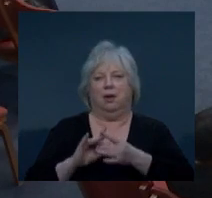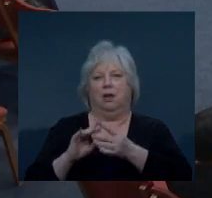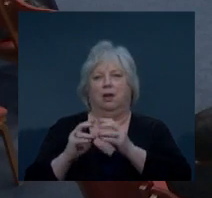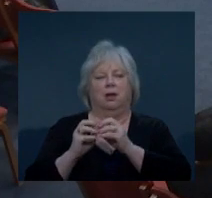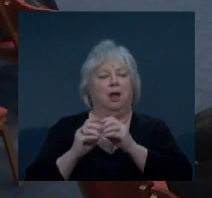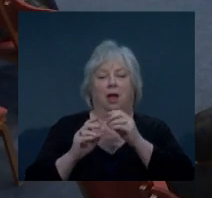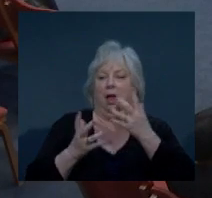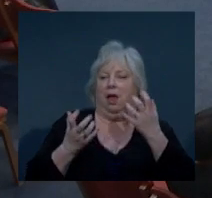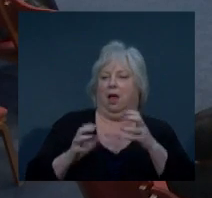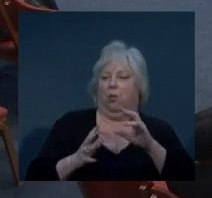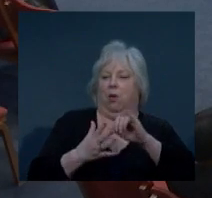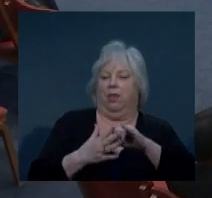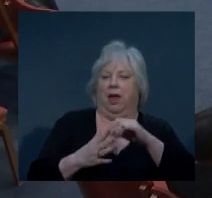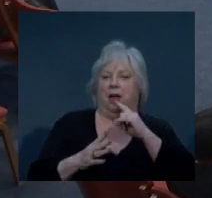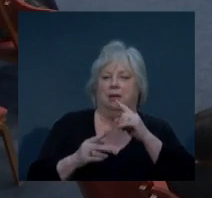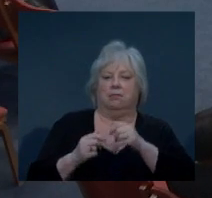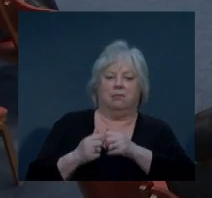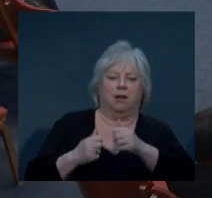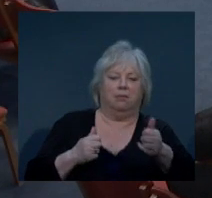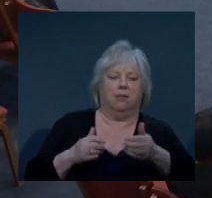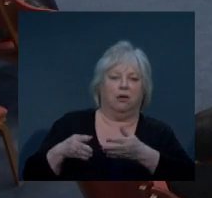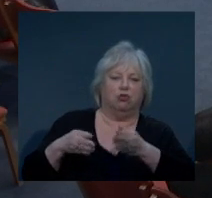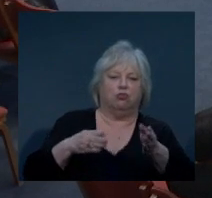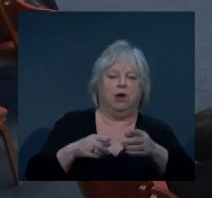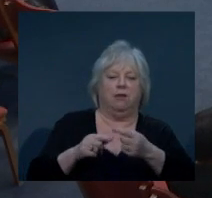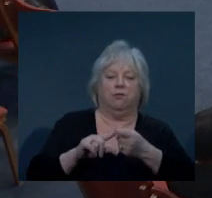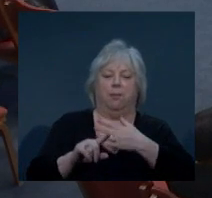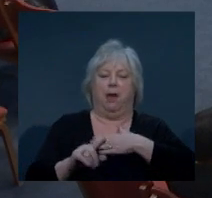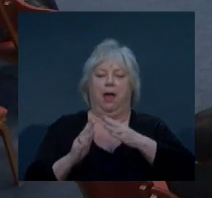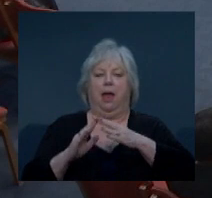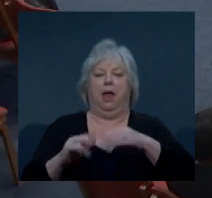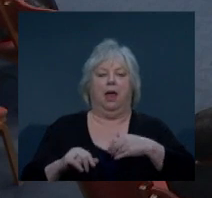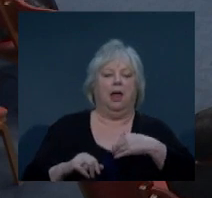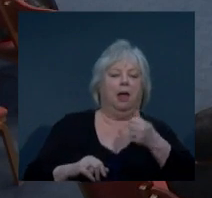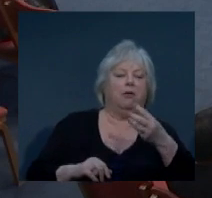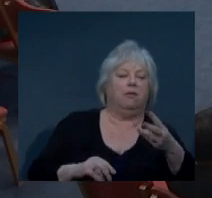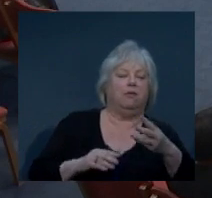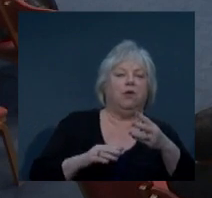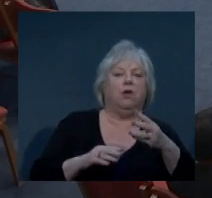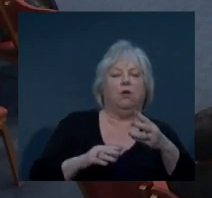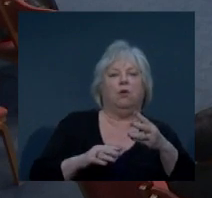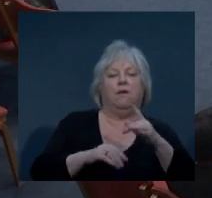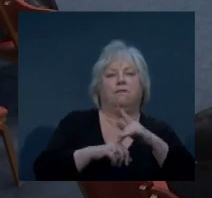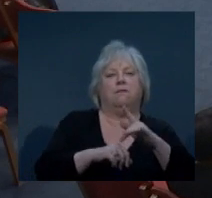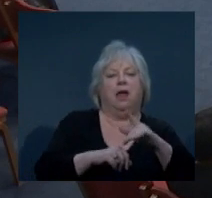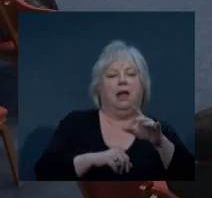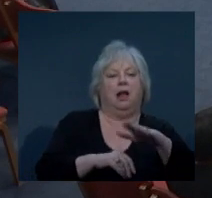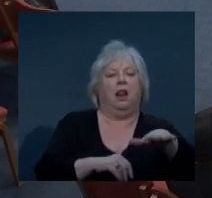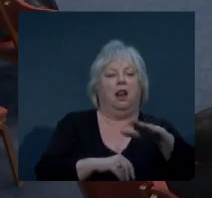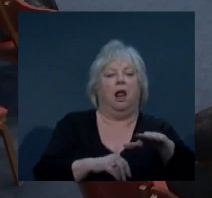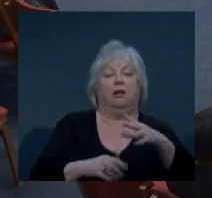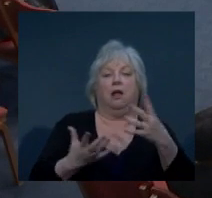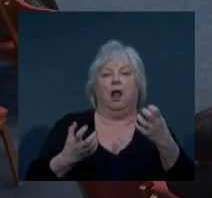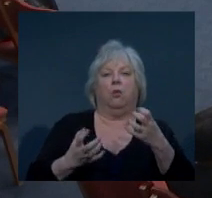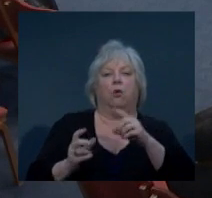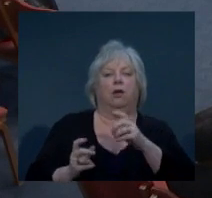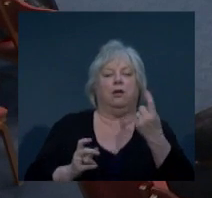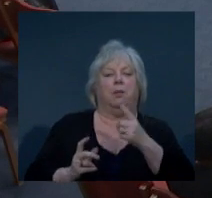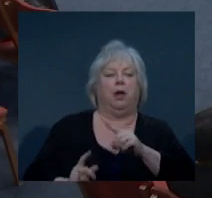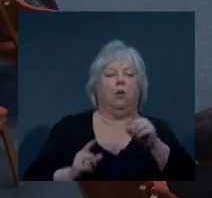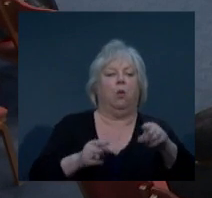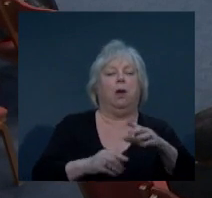Because I don't want that down street from my house. Because I got some vacant lots and I don't want nobody building a garden, coming there having church. I'm trying to